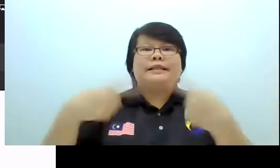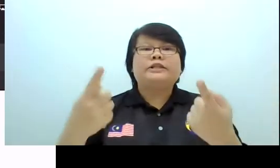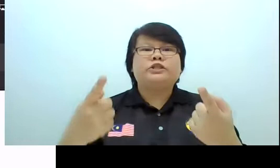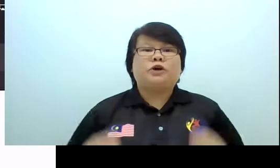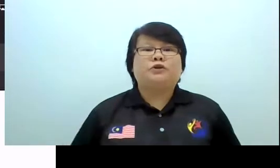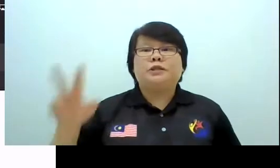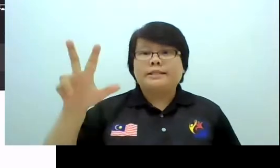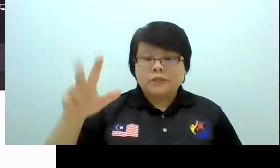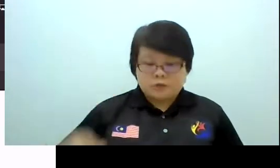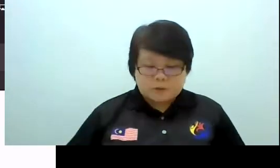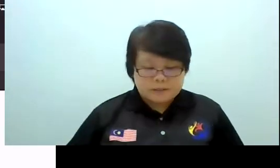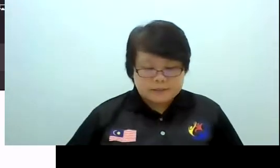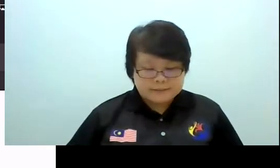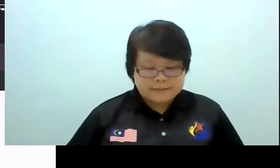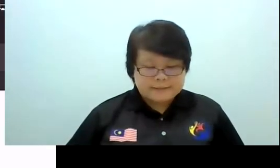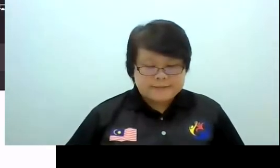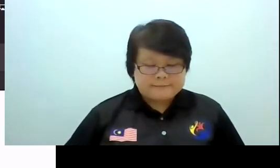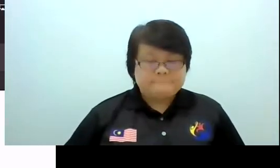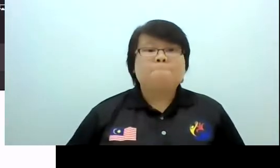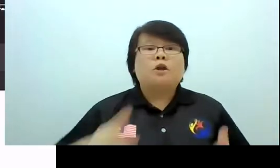Now, let's go to the third one.